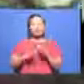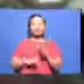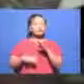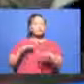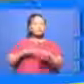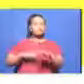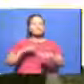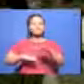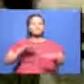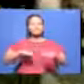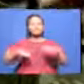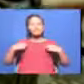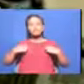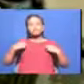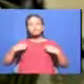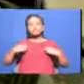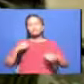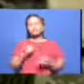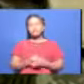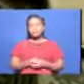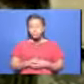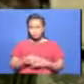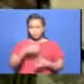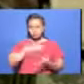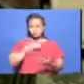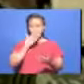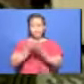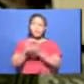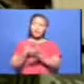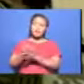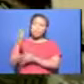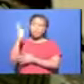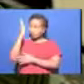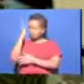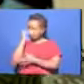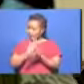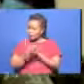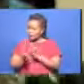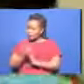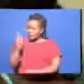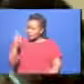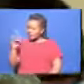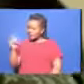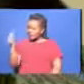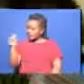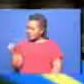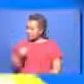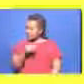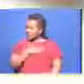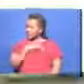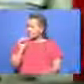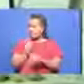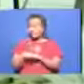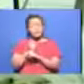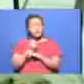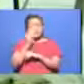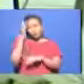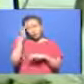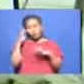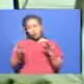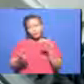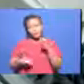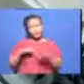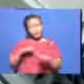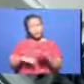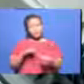ya kujipatia riziki. Nashukuru Mungu, without NYS nisingekuwa najua kufanya hizi vitu zenye mnaziona mbele yenu. Kwa sasa